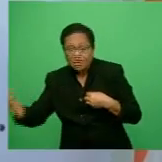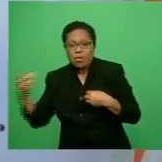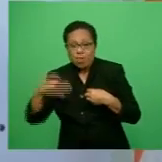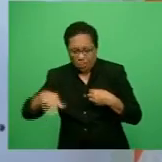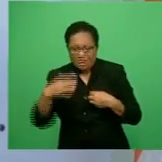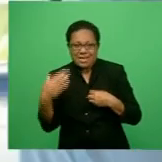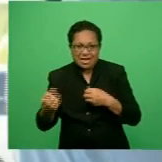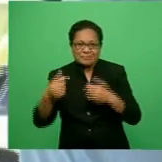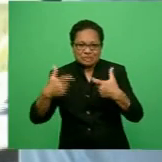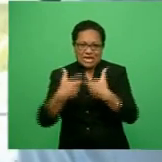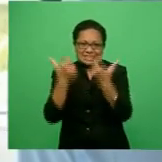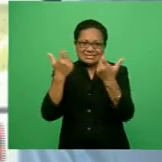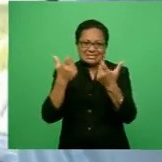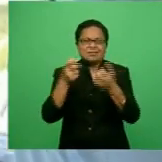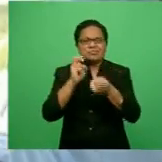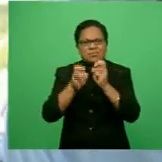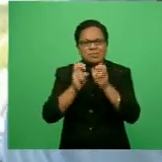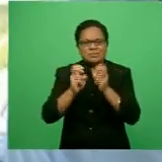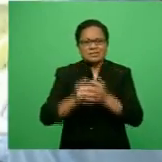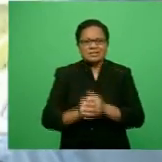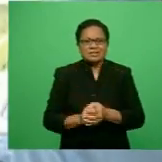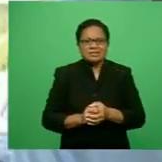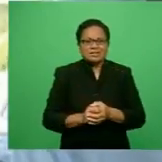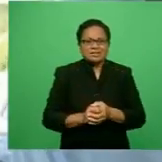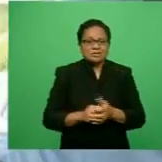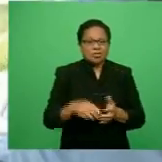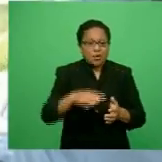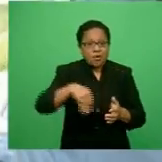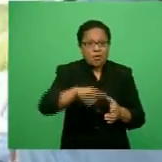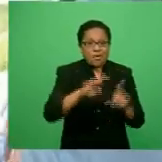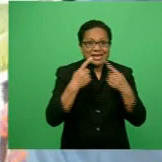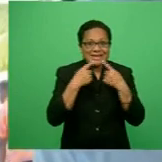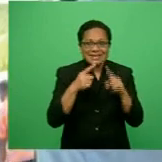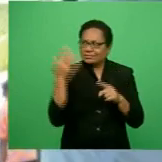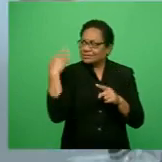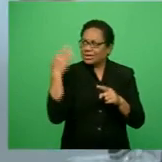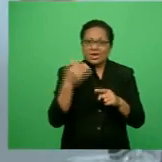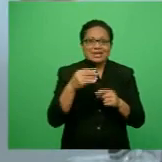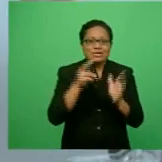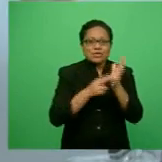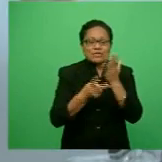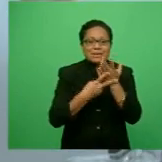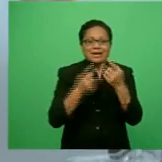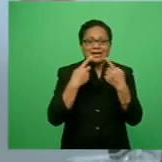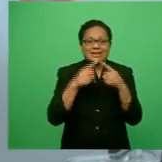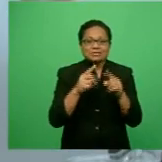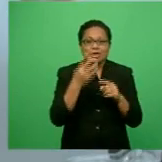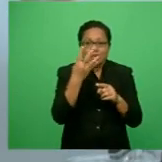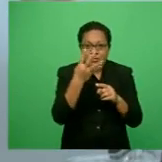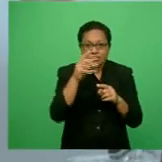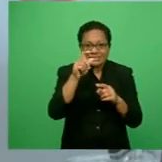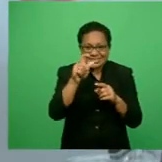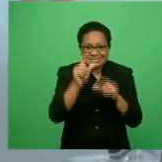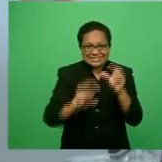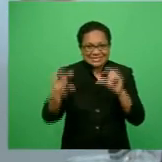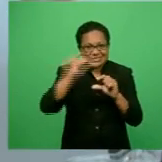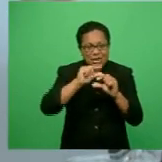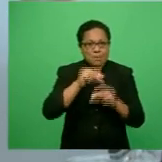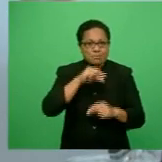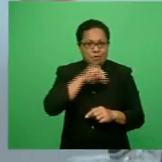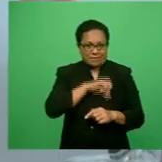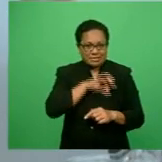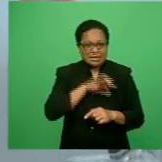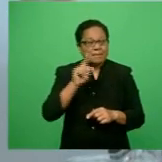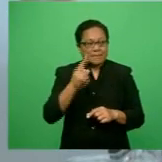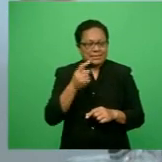situation. The company declared an interim dividend of 4 cents last November. However, the directors have recommended not to declare a